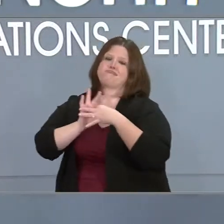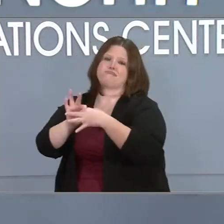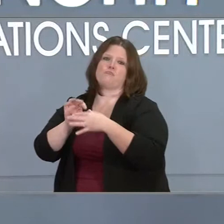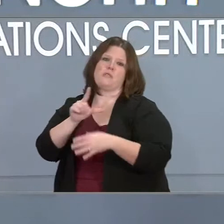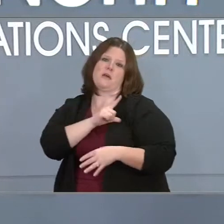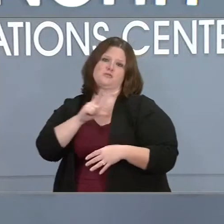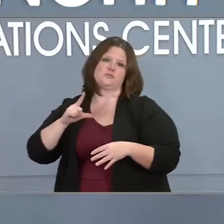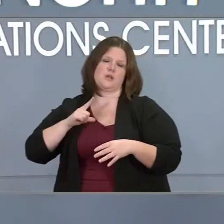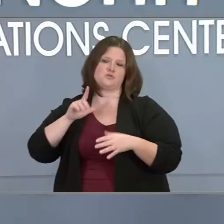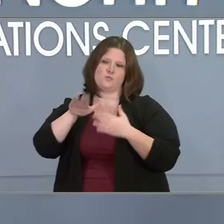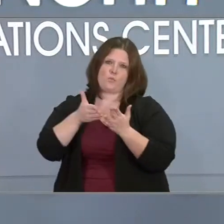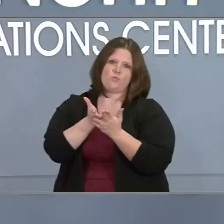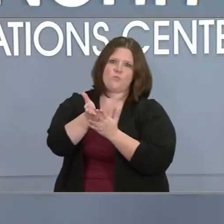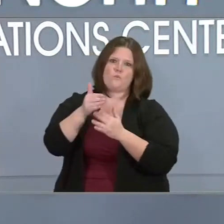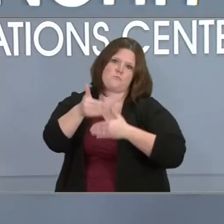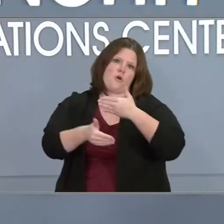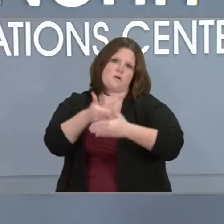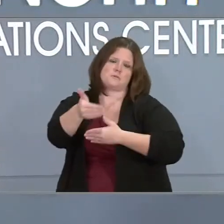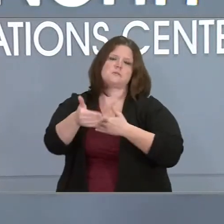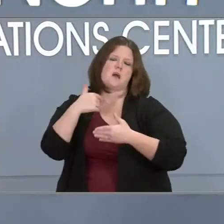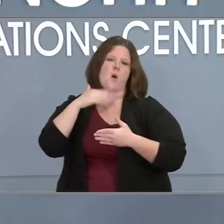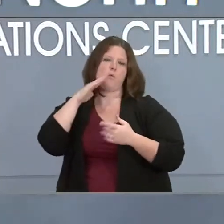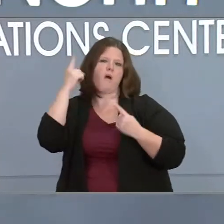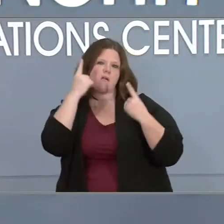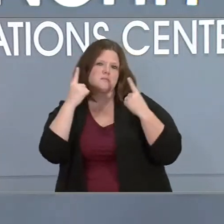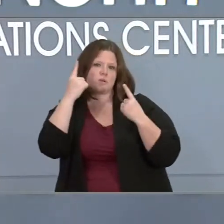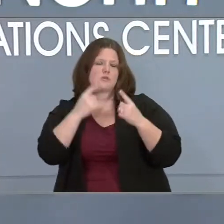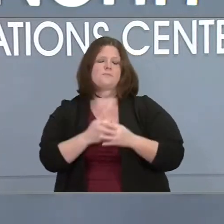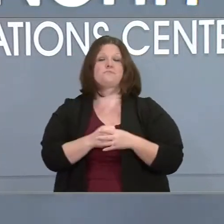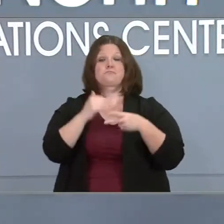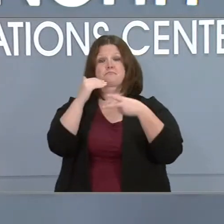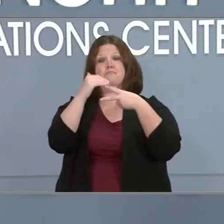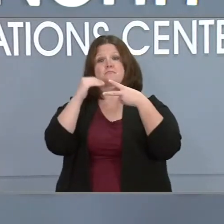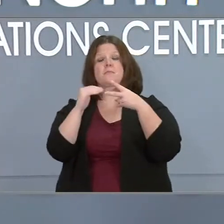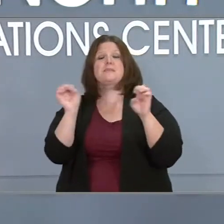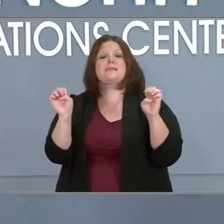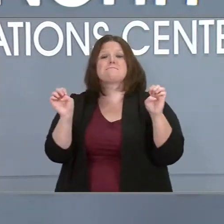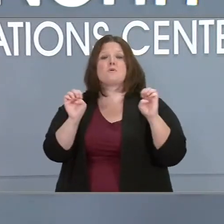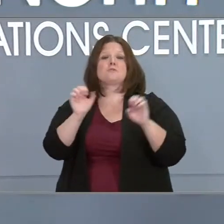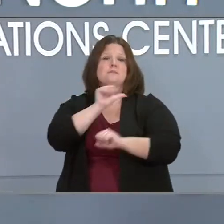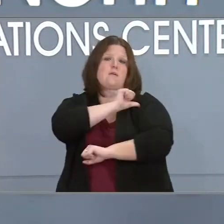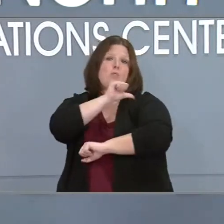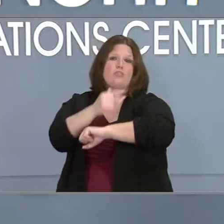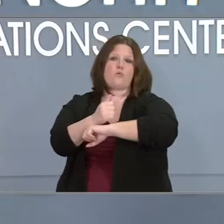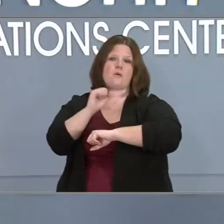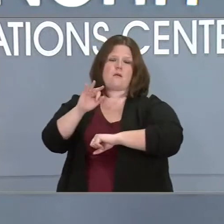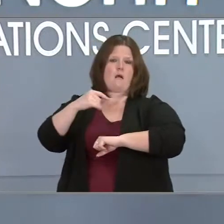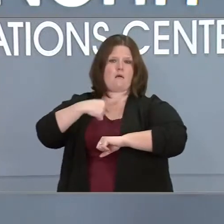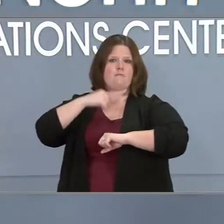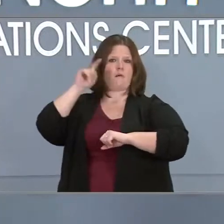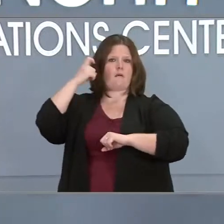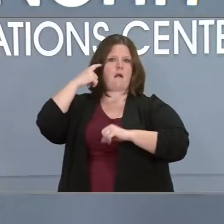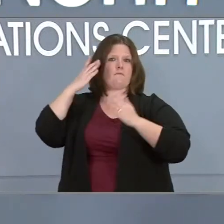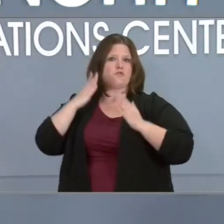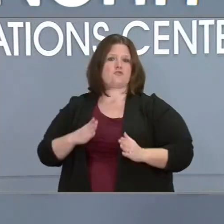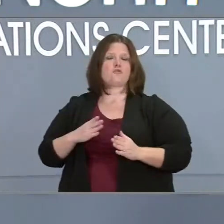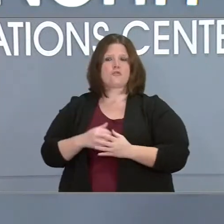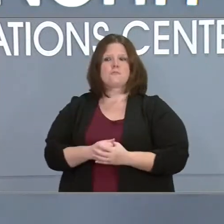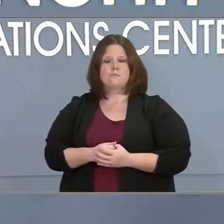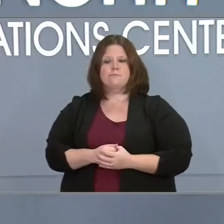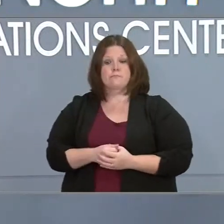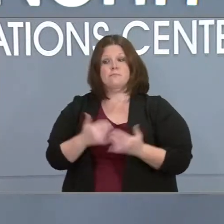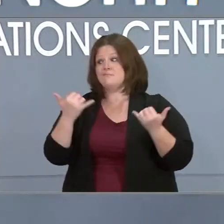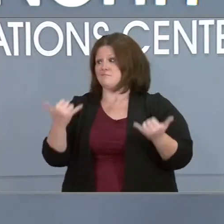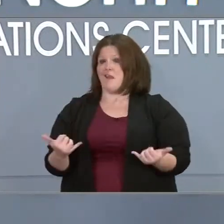it. For emergency authority of the governor, I think that we are seeing this in action